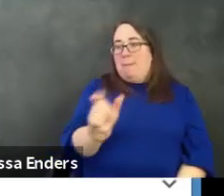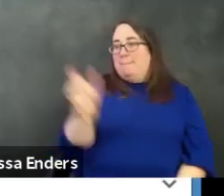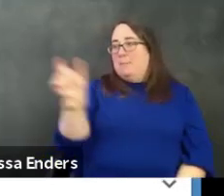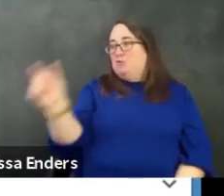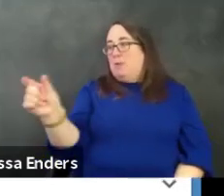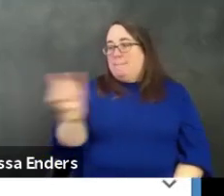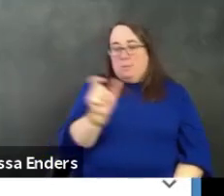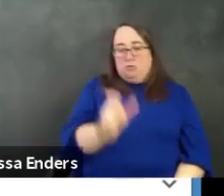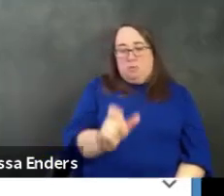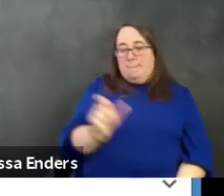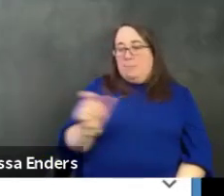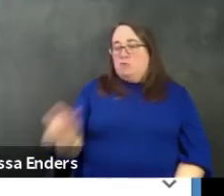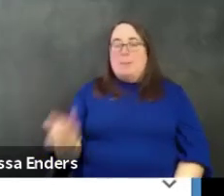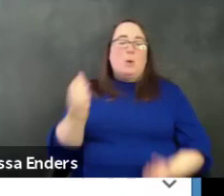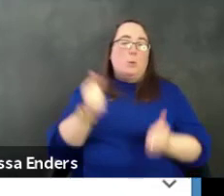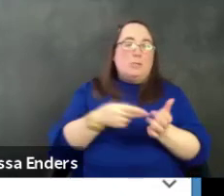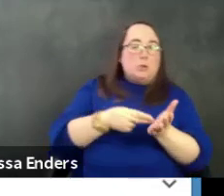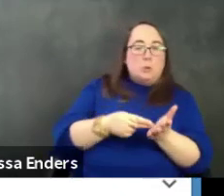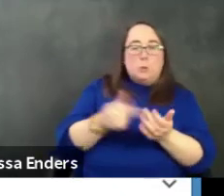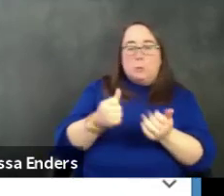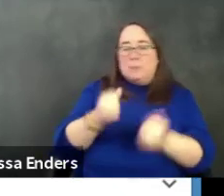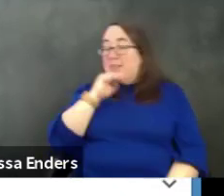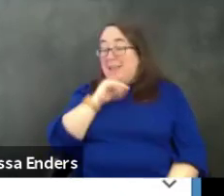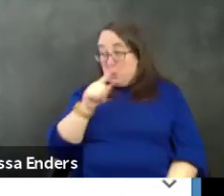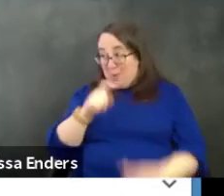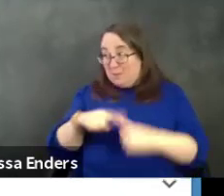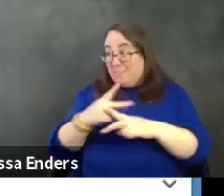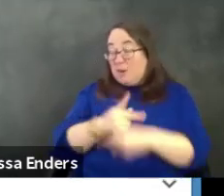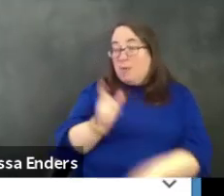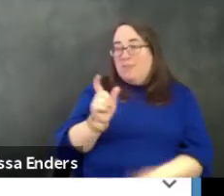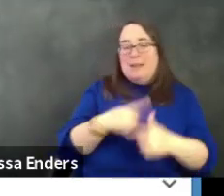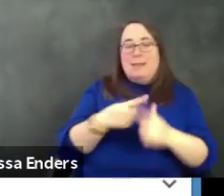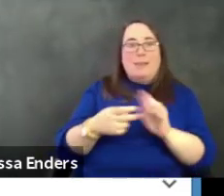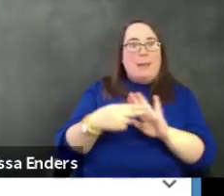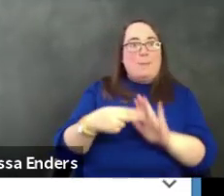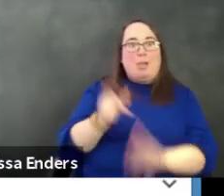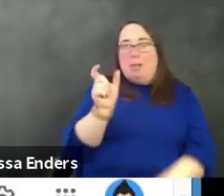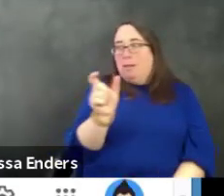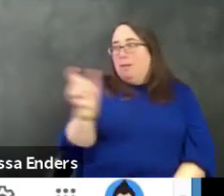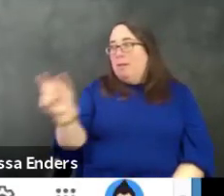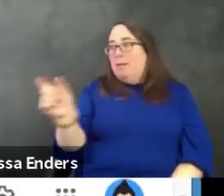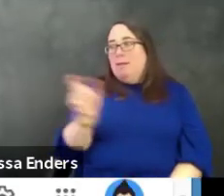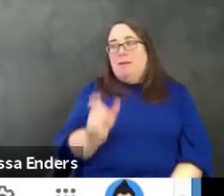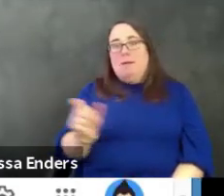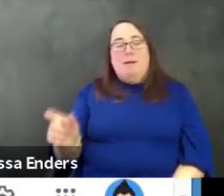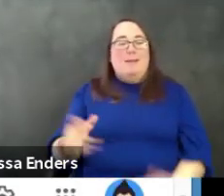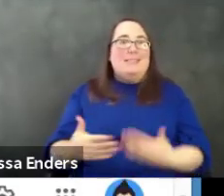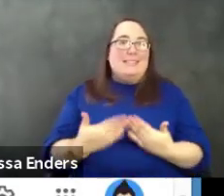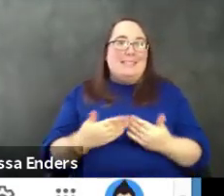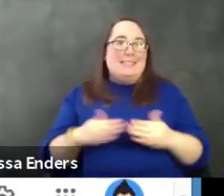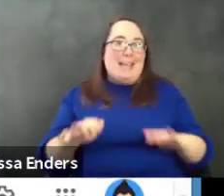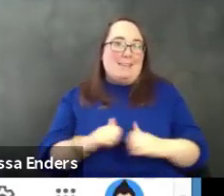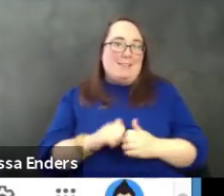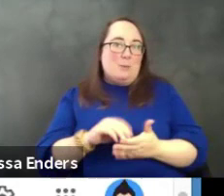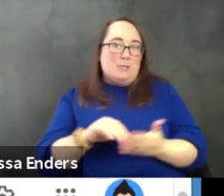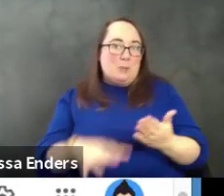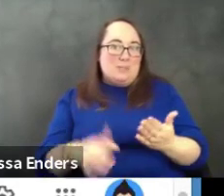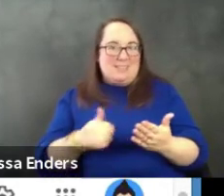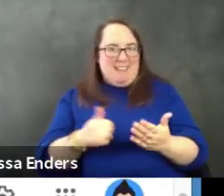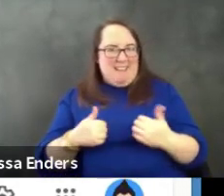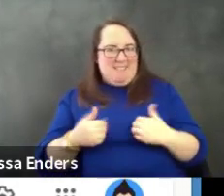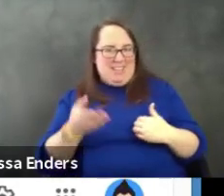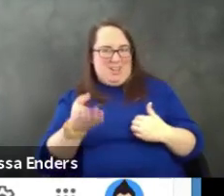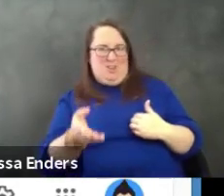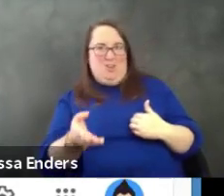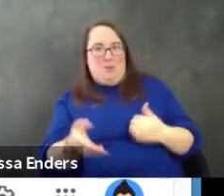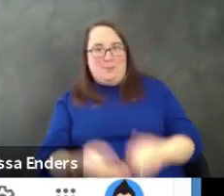and which was the lie. Okay. So this is a really cool and easy activity that you can do with your students. So I put that in here as an